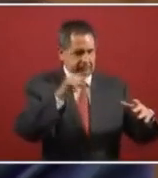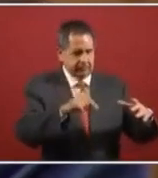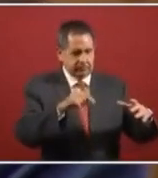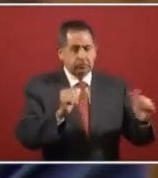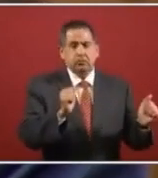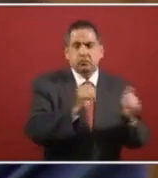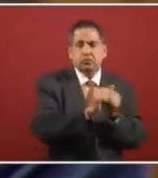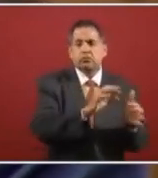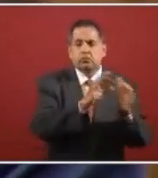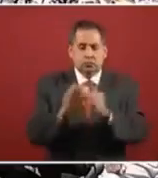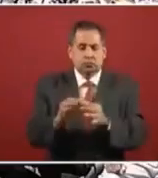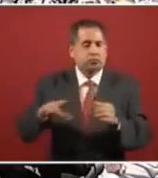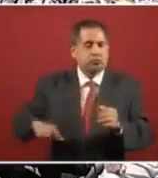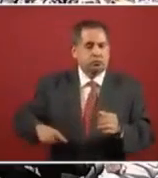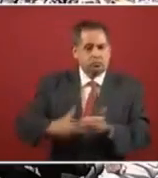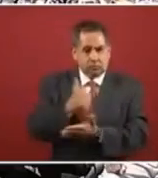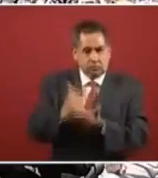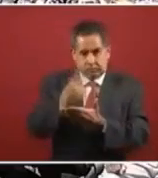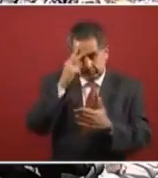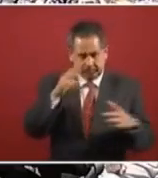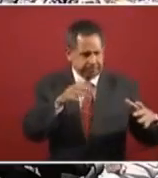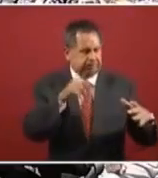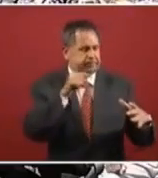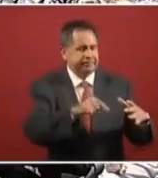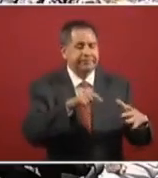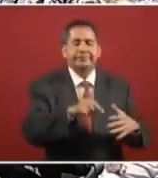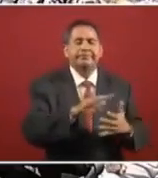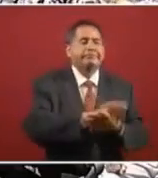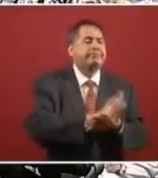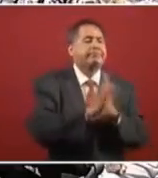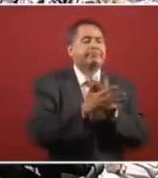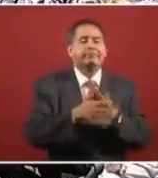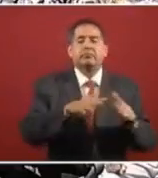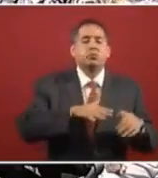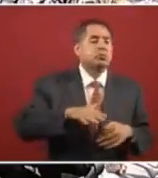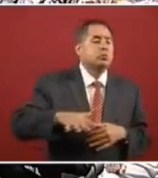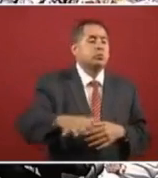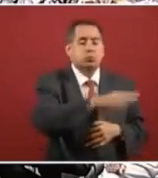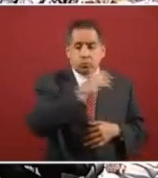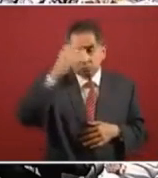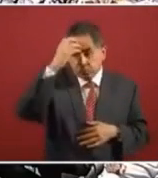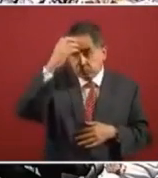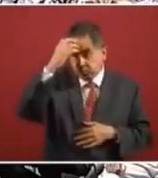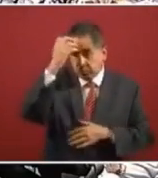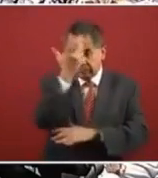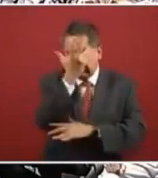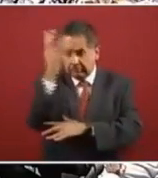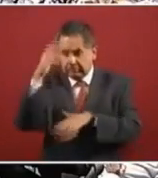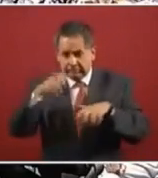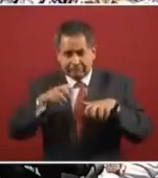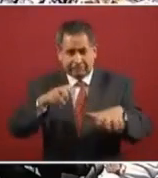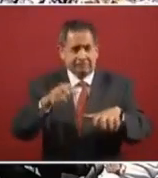in coordination with the government national government will be converted in